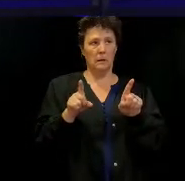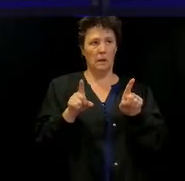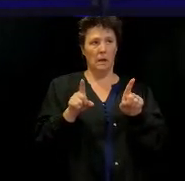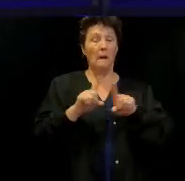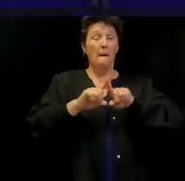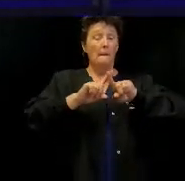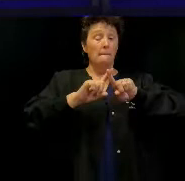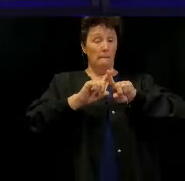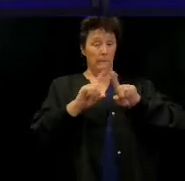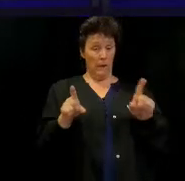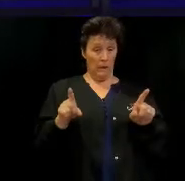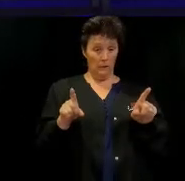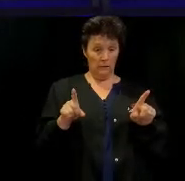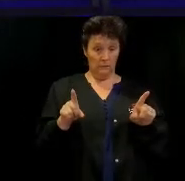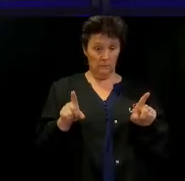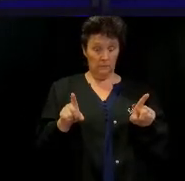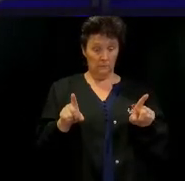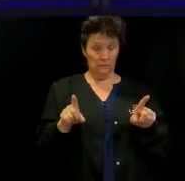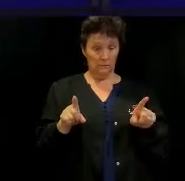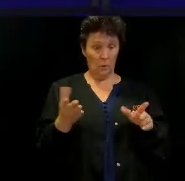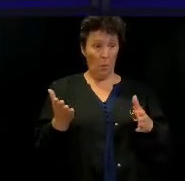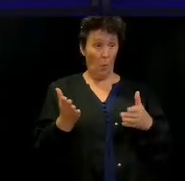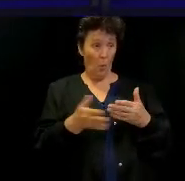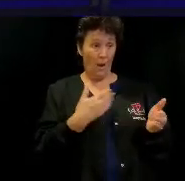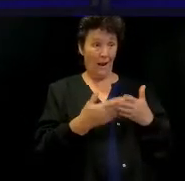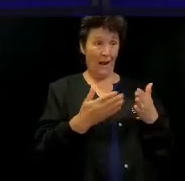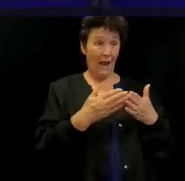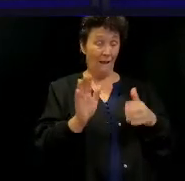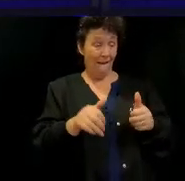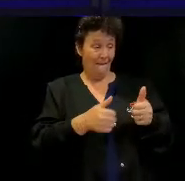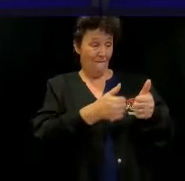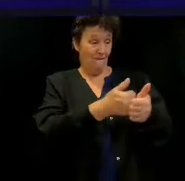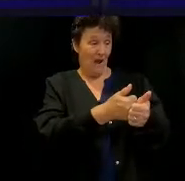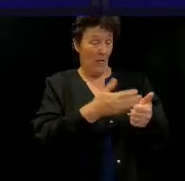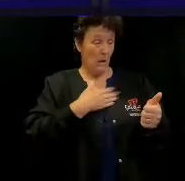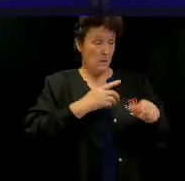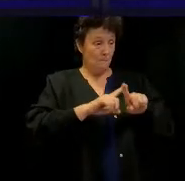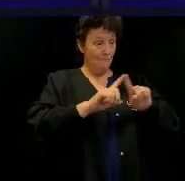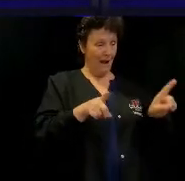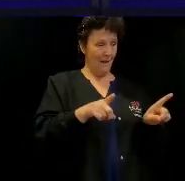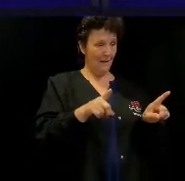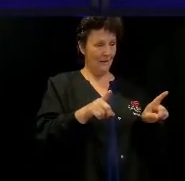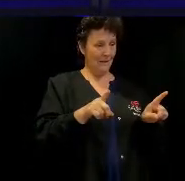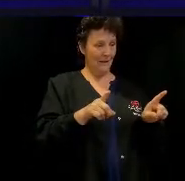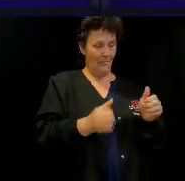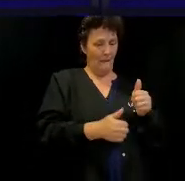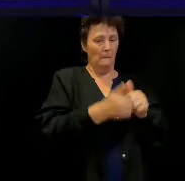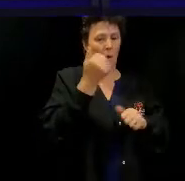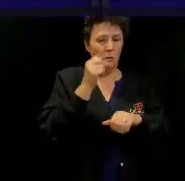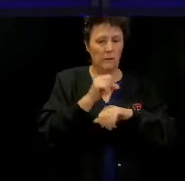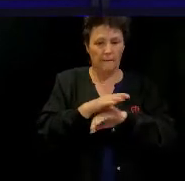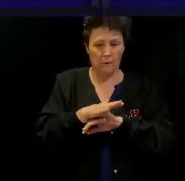But. See, whatever follows my but has the most influence.